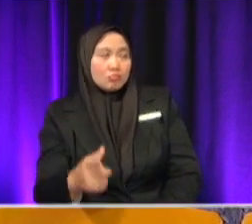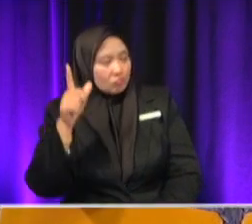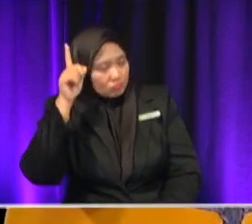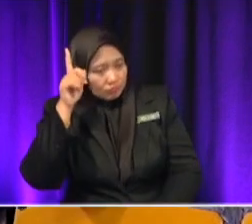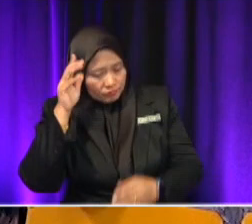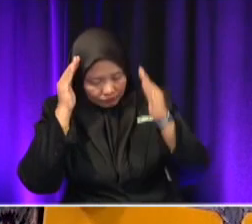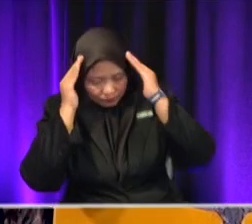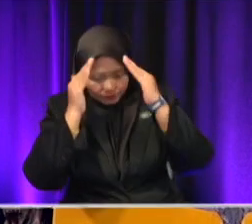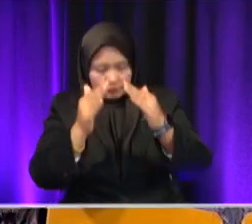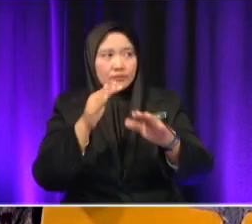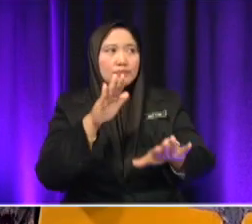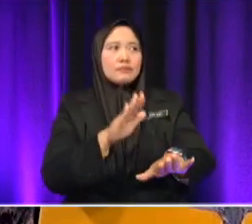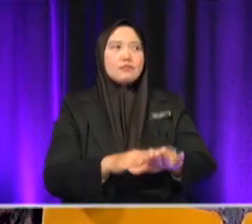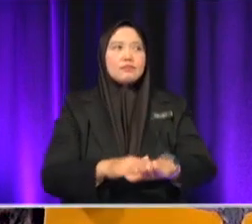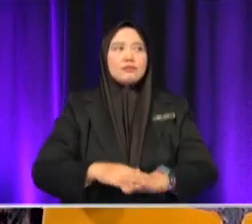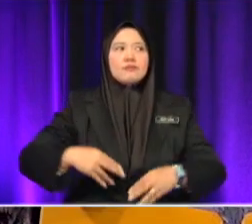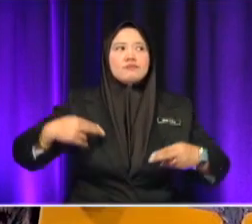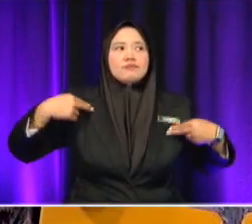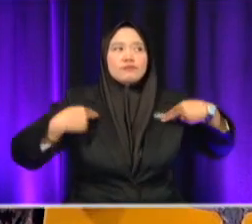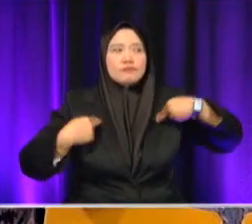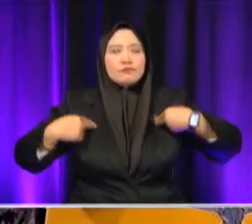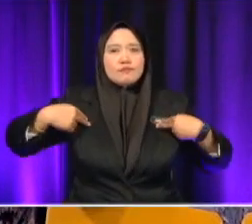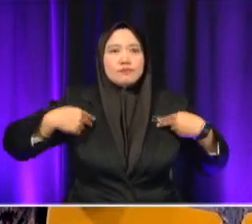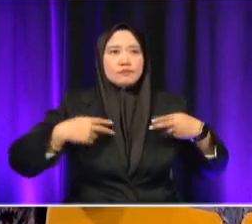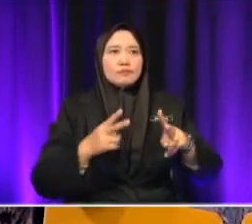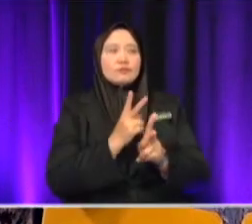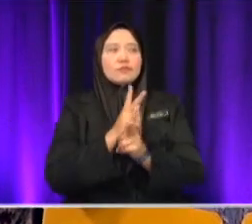look at C and D just to make sure that it is indeed,